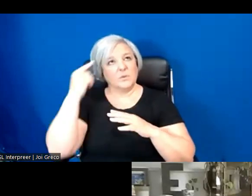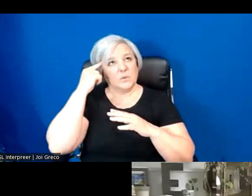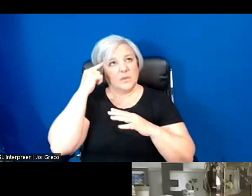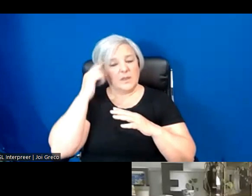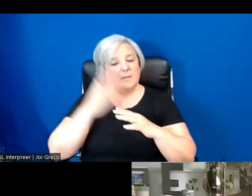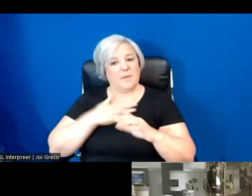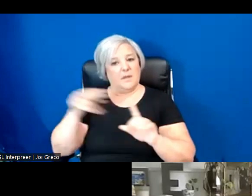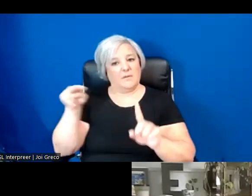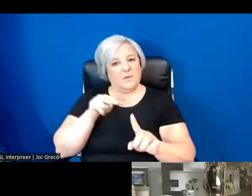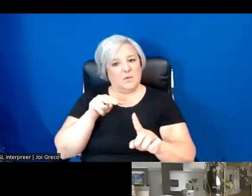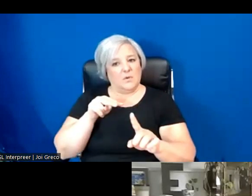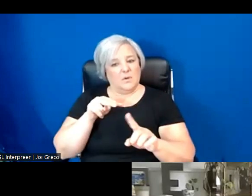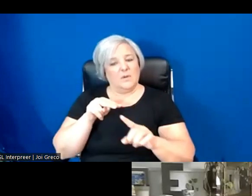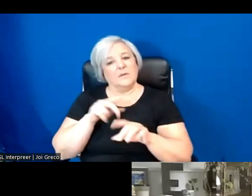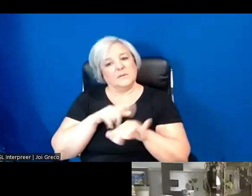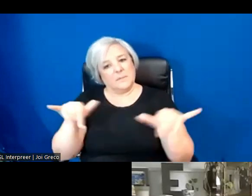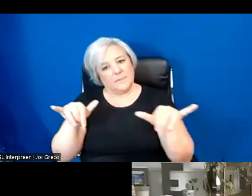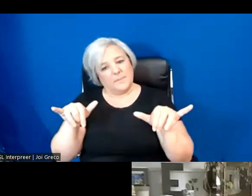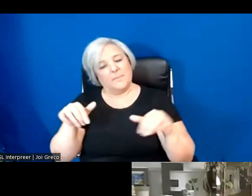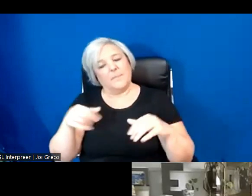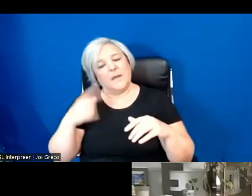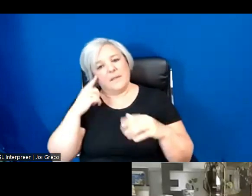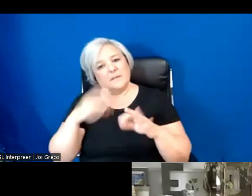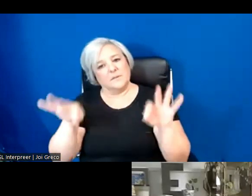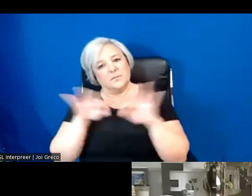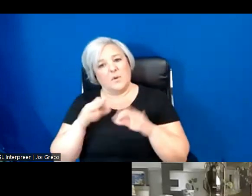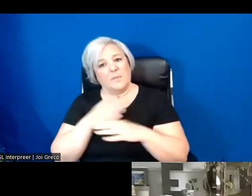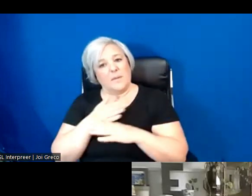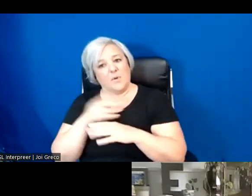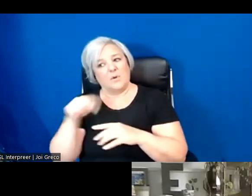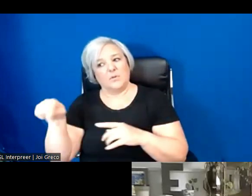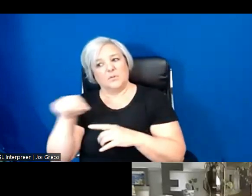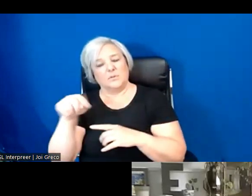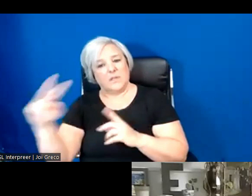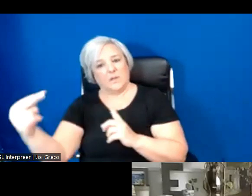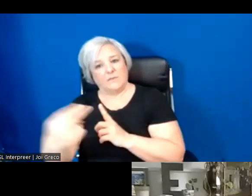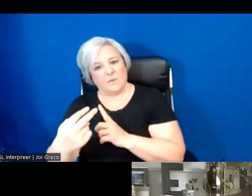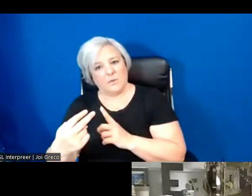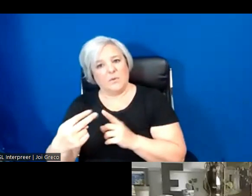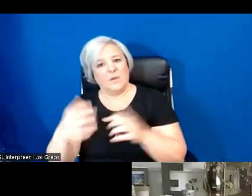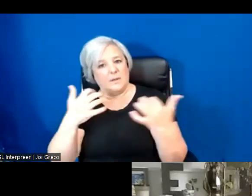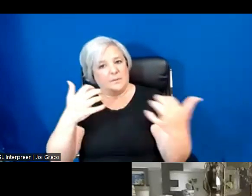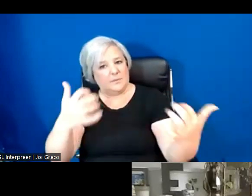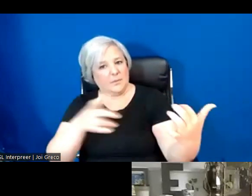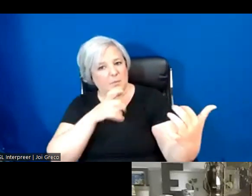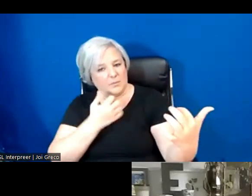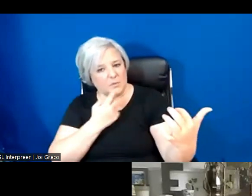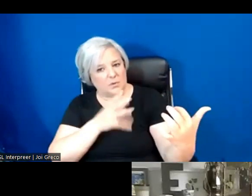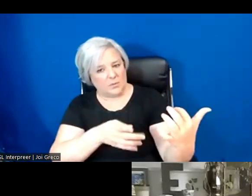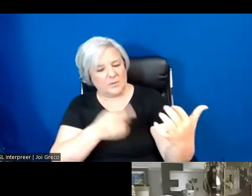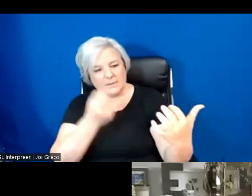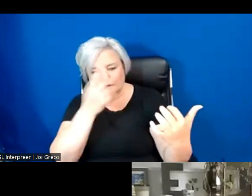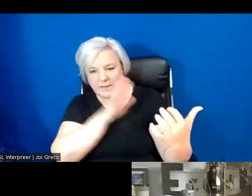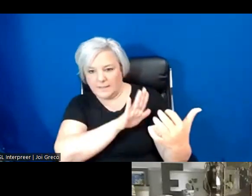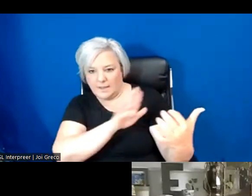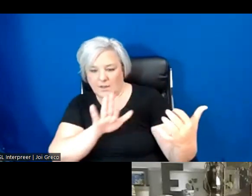am coming from. At the same time, I think it's important to understand where my partners are coming from and the crowd that I'm talking to. We talk a lot